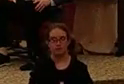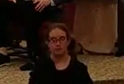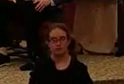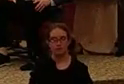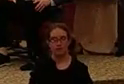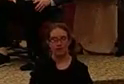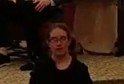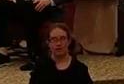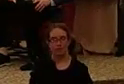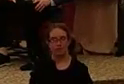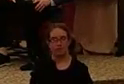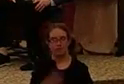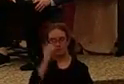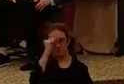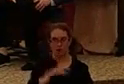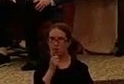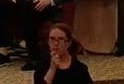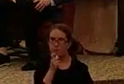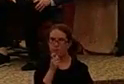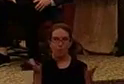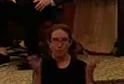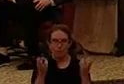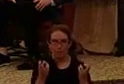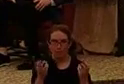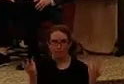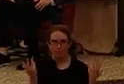The guy cracked the window a little bit and said, who are you? What do you want?